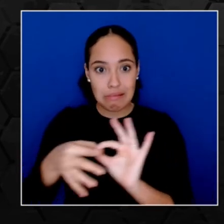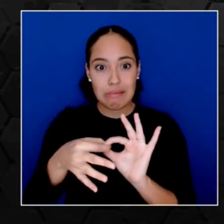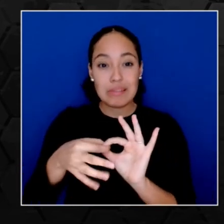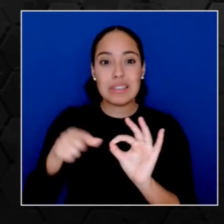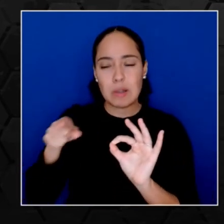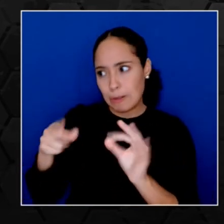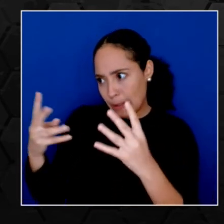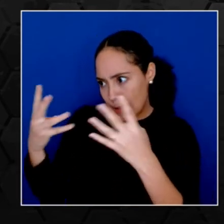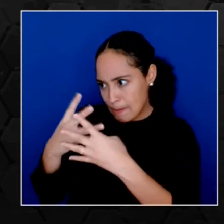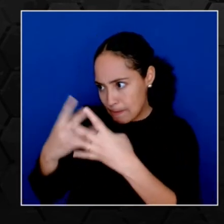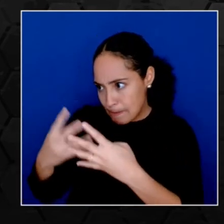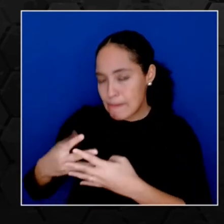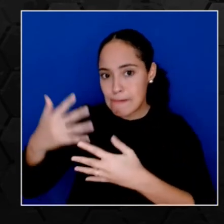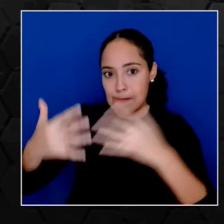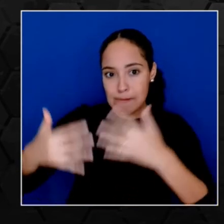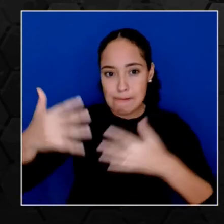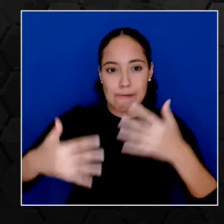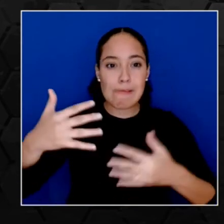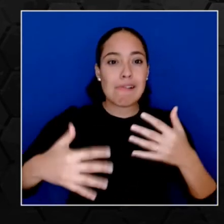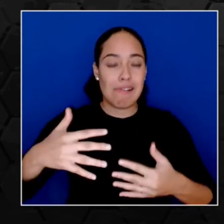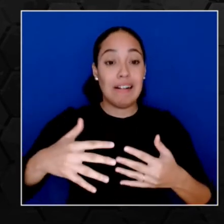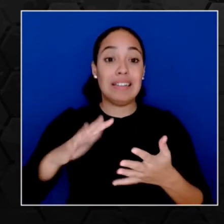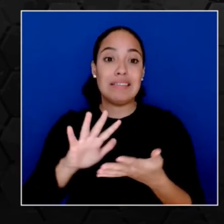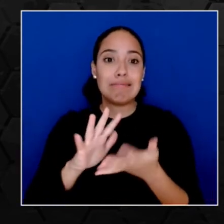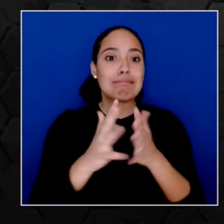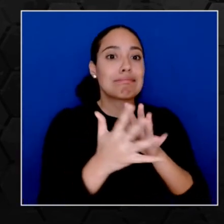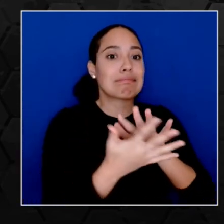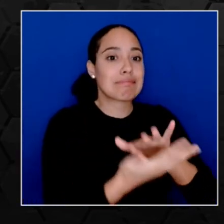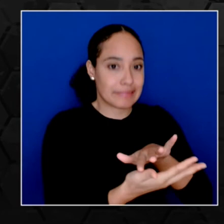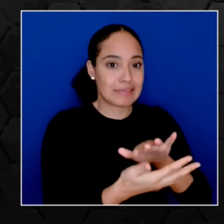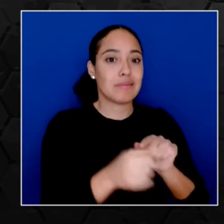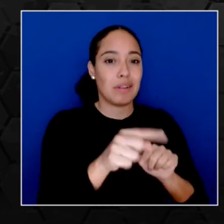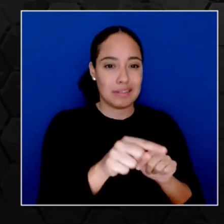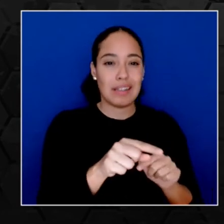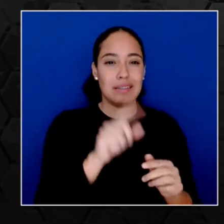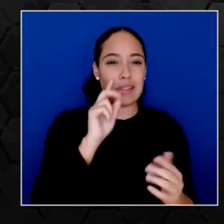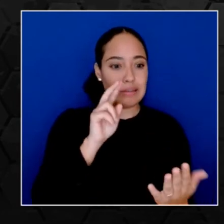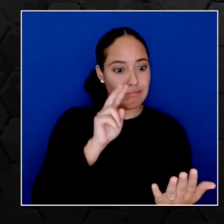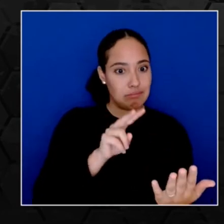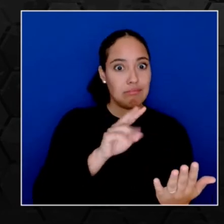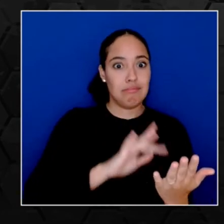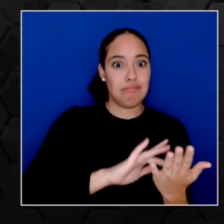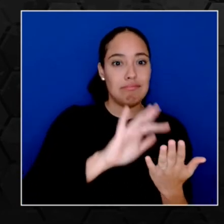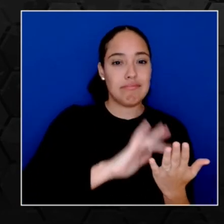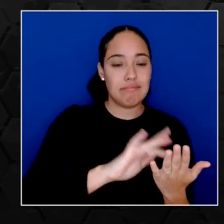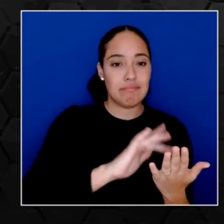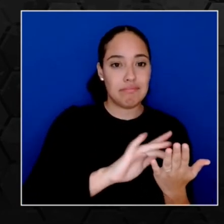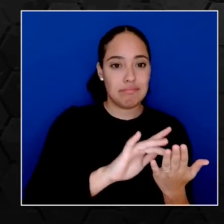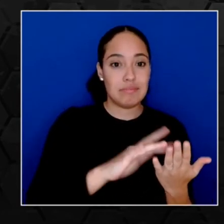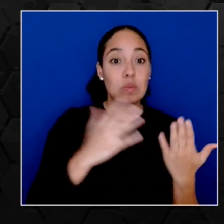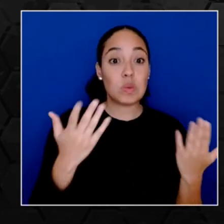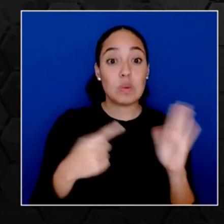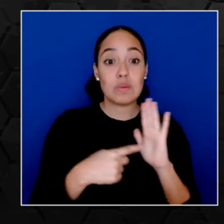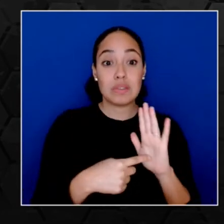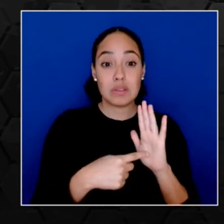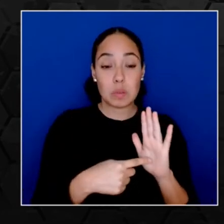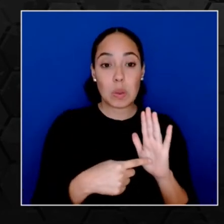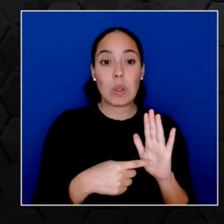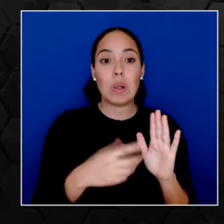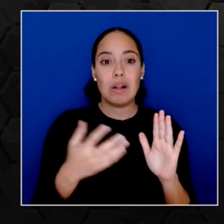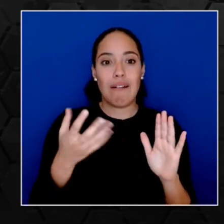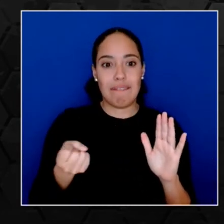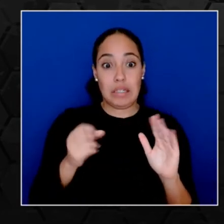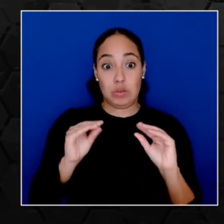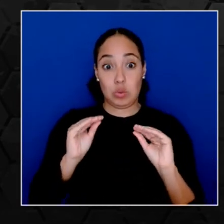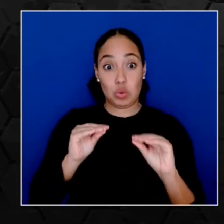to the blob storage where from there you can use the algorithm. So for example, when we have the data, which is like when like all the training part is